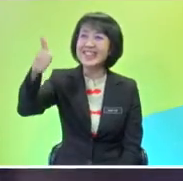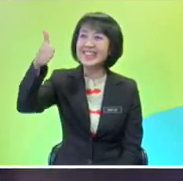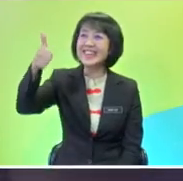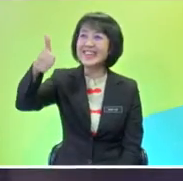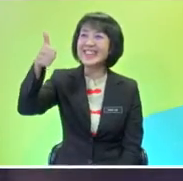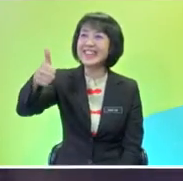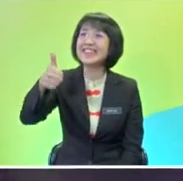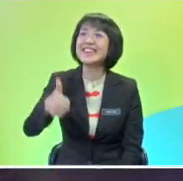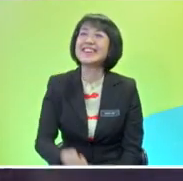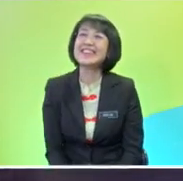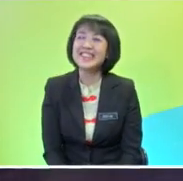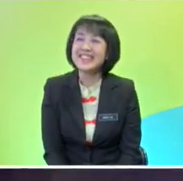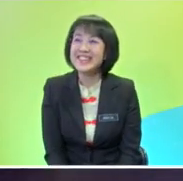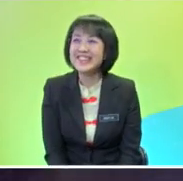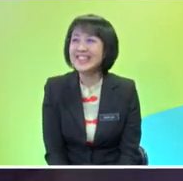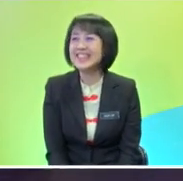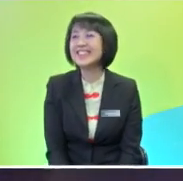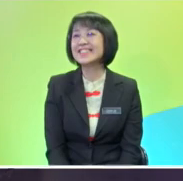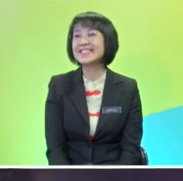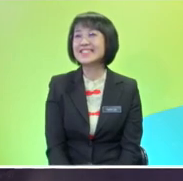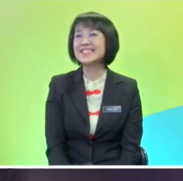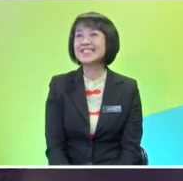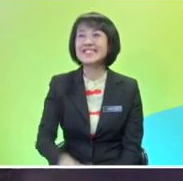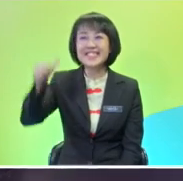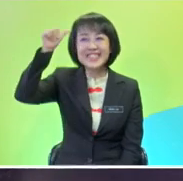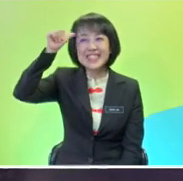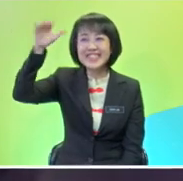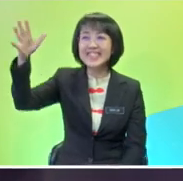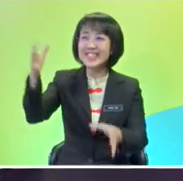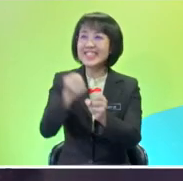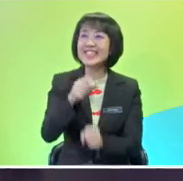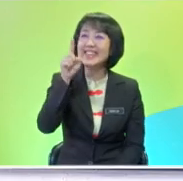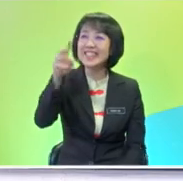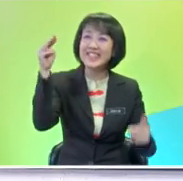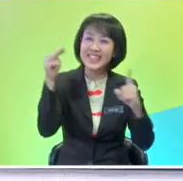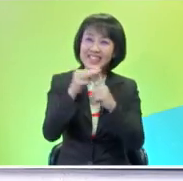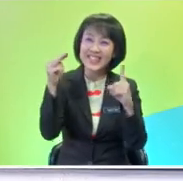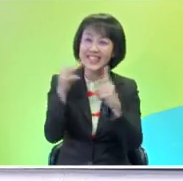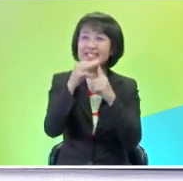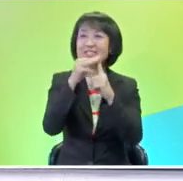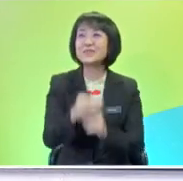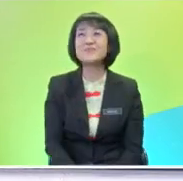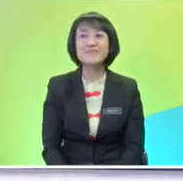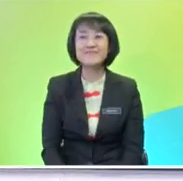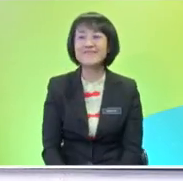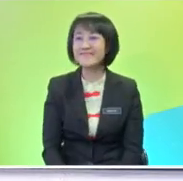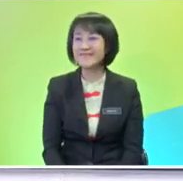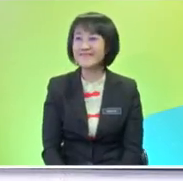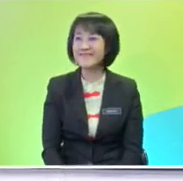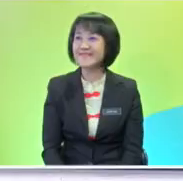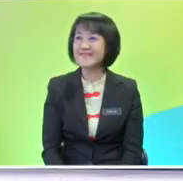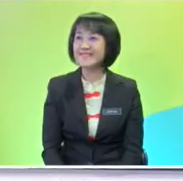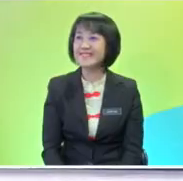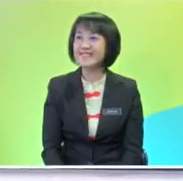Team... Well done, Jalhun. Team Man gets 1 point. Good job. Team Man is in the lead. Okay, let's have someone